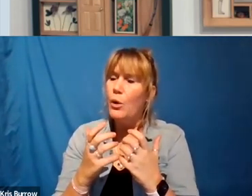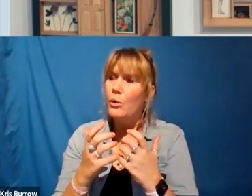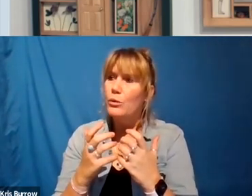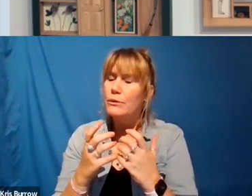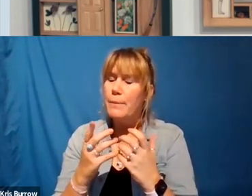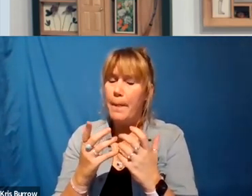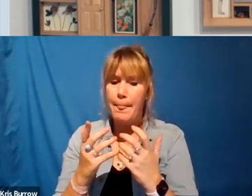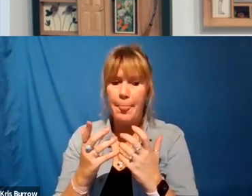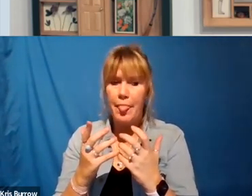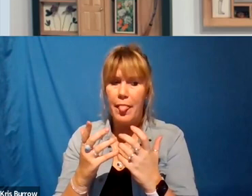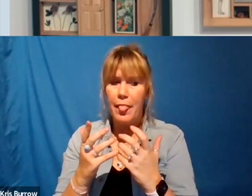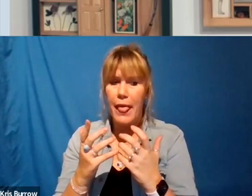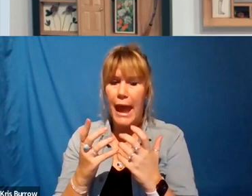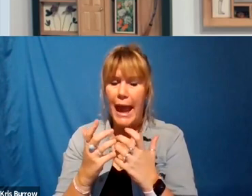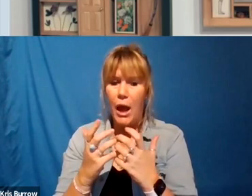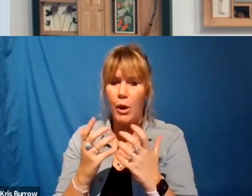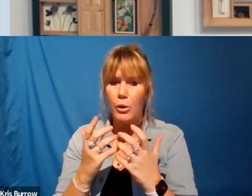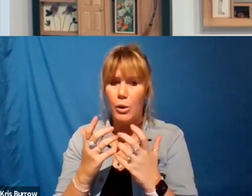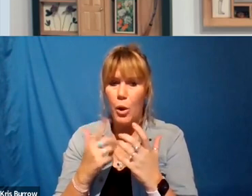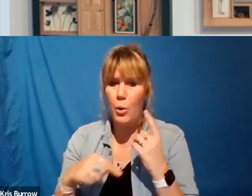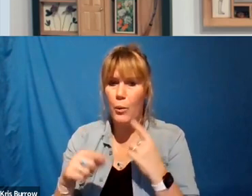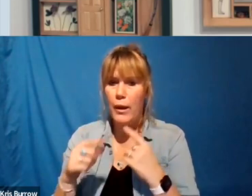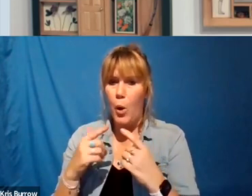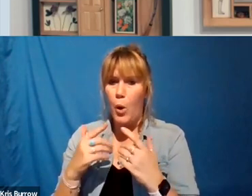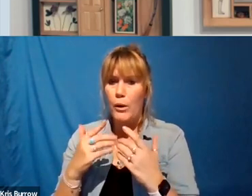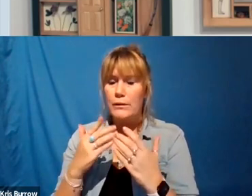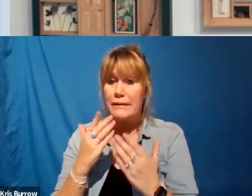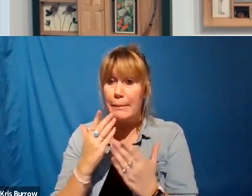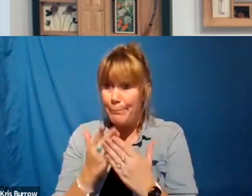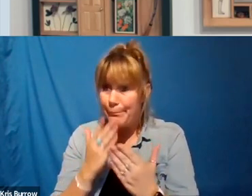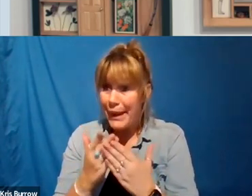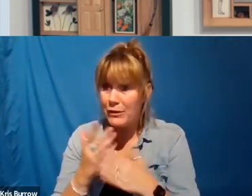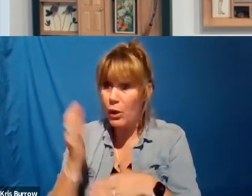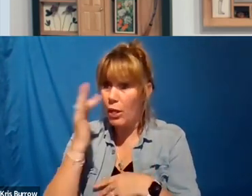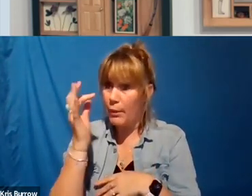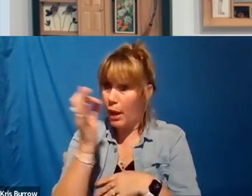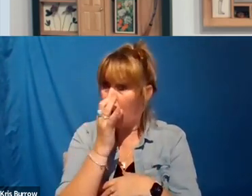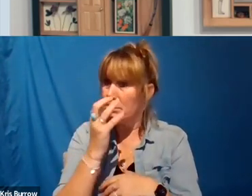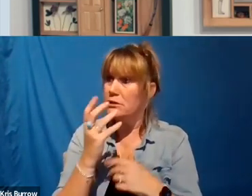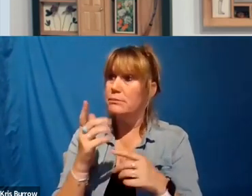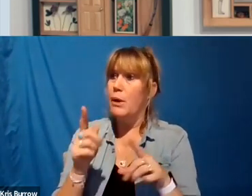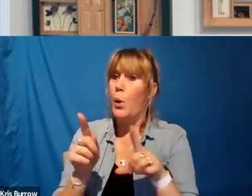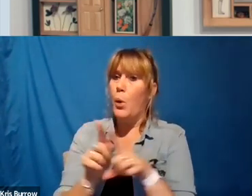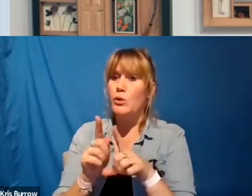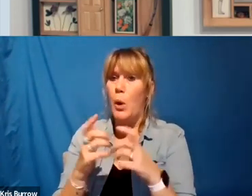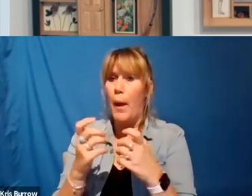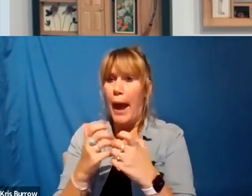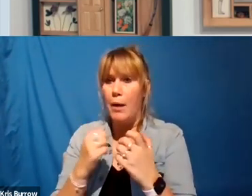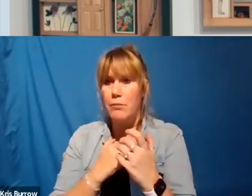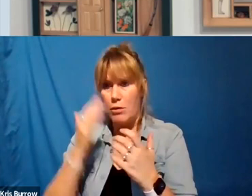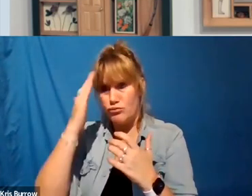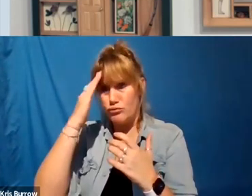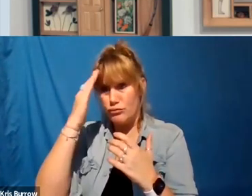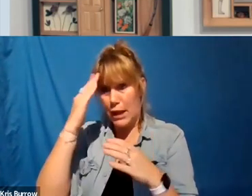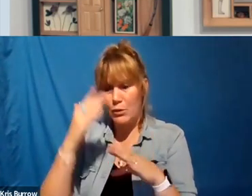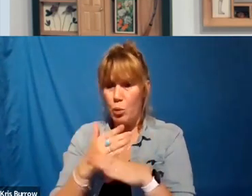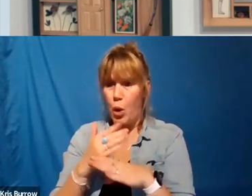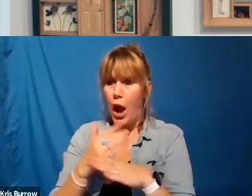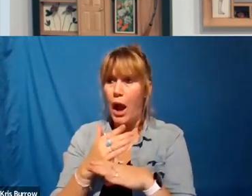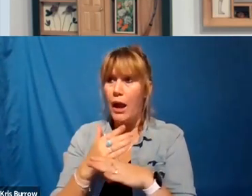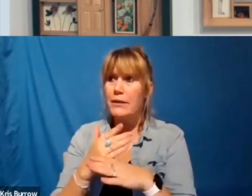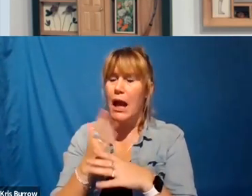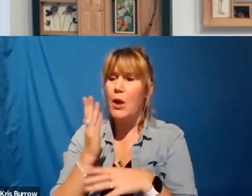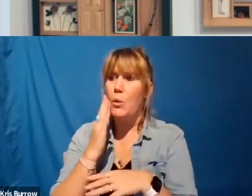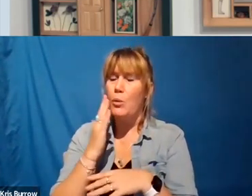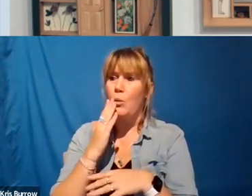like how we all depend on them, and also about how my brain works and how it makes sense to me when I